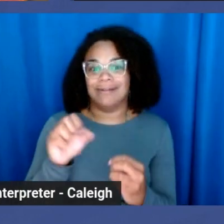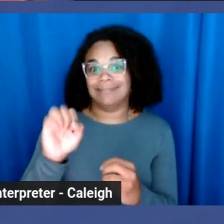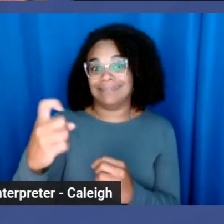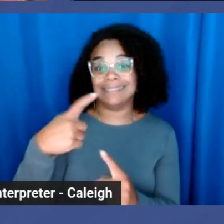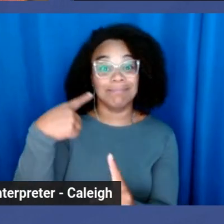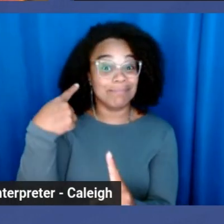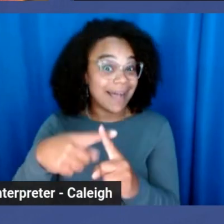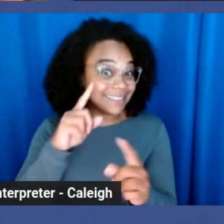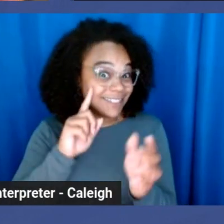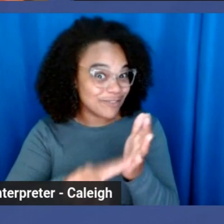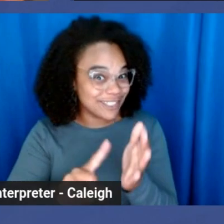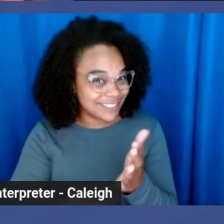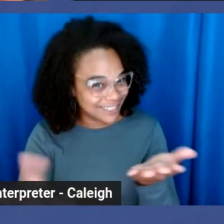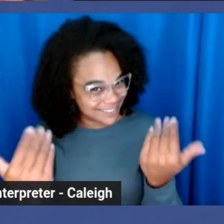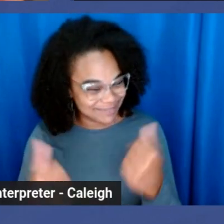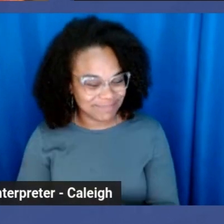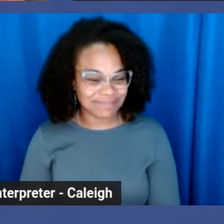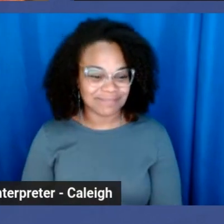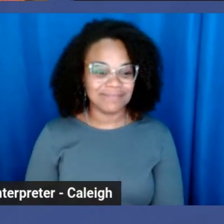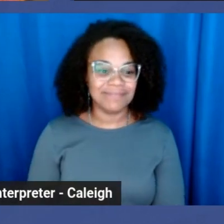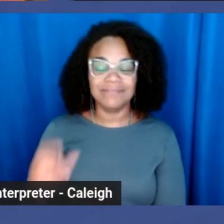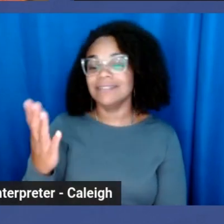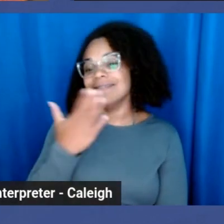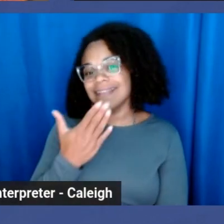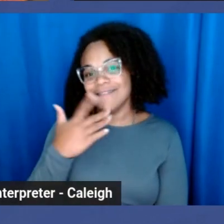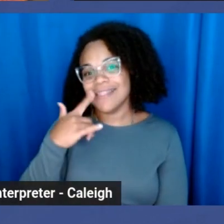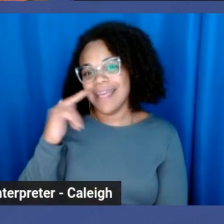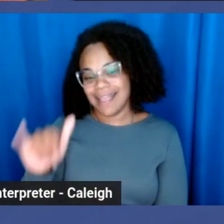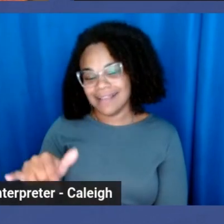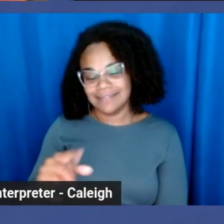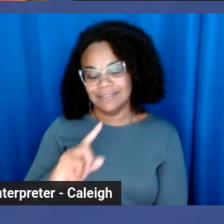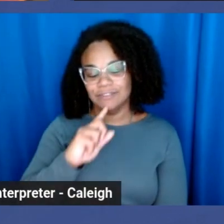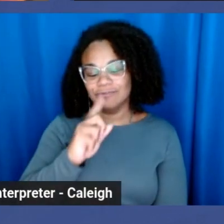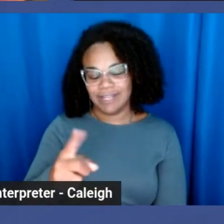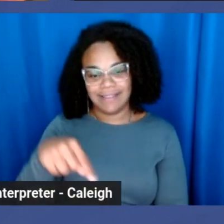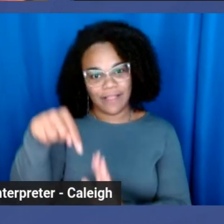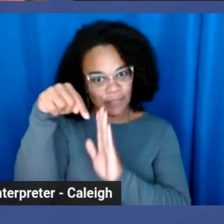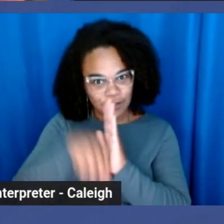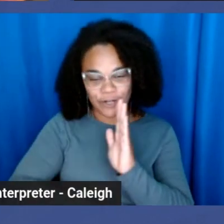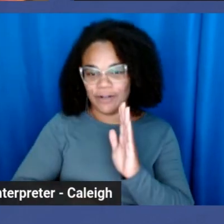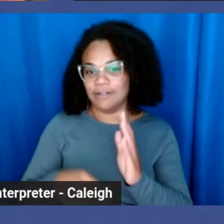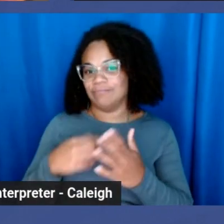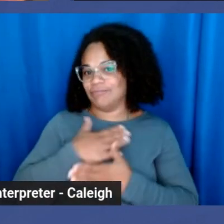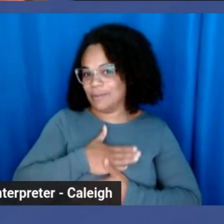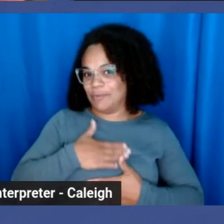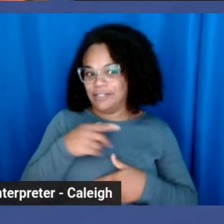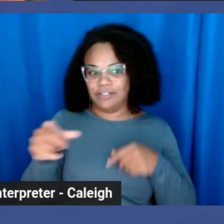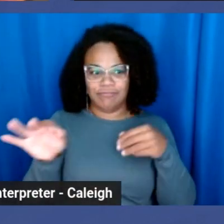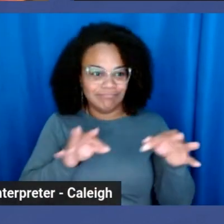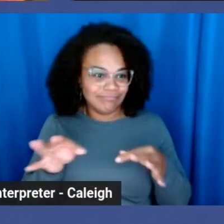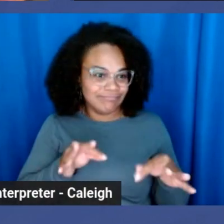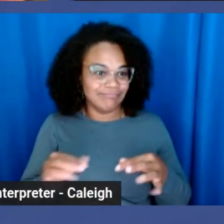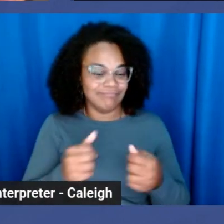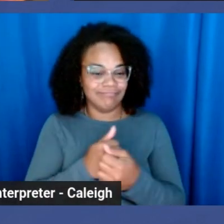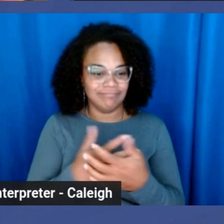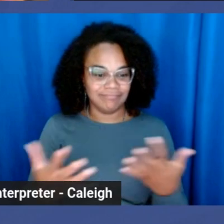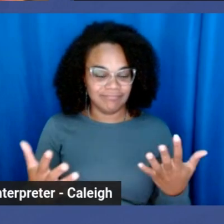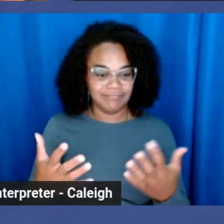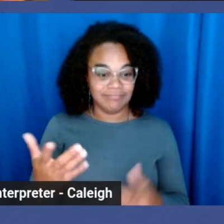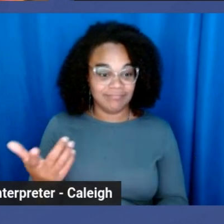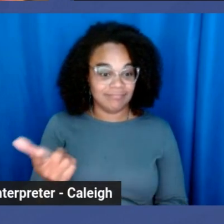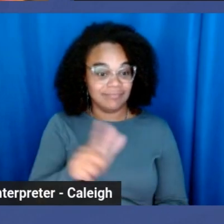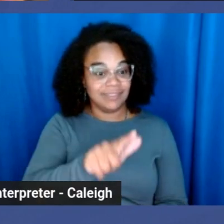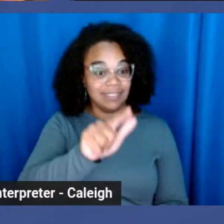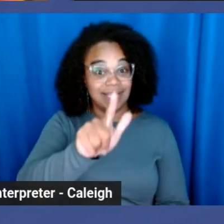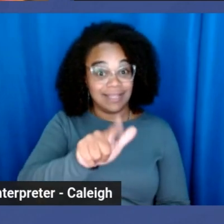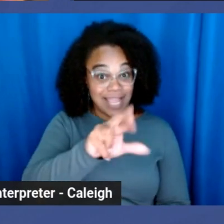saying. So thank you for that. I think that was really thorough, and I appreciate you explaining all of that. Larry